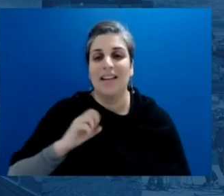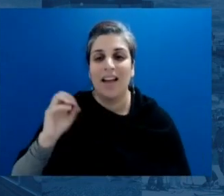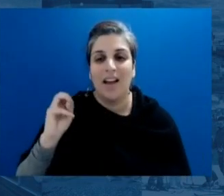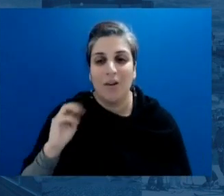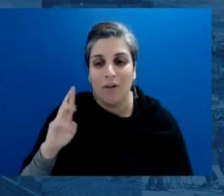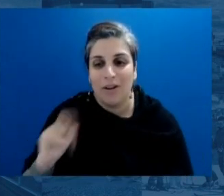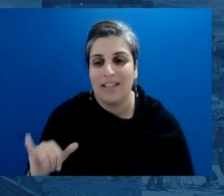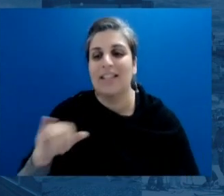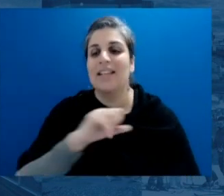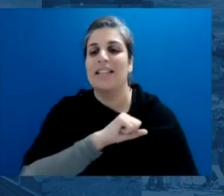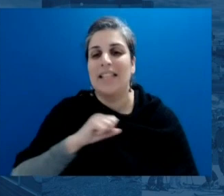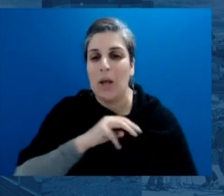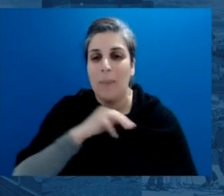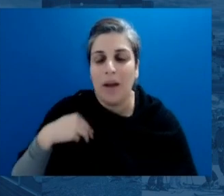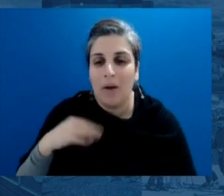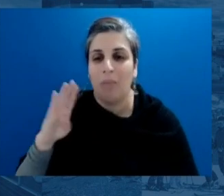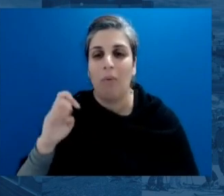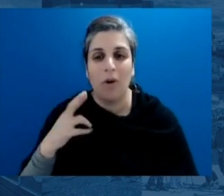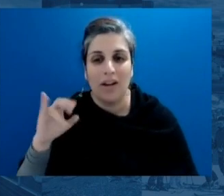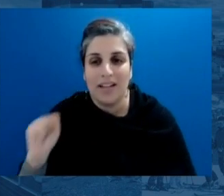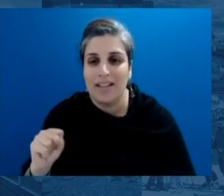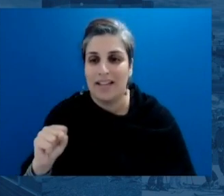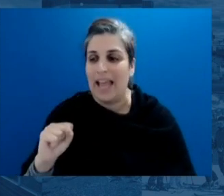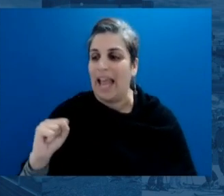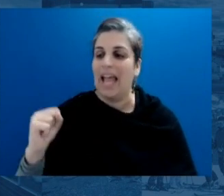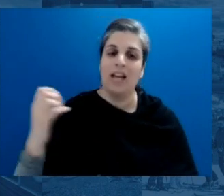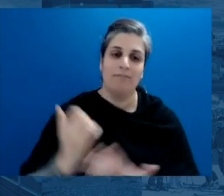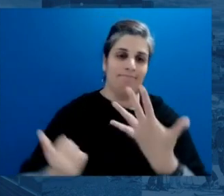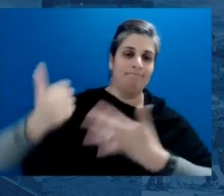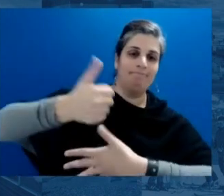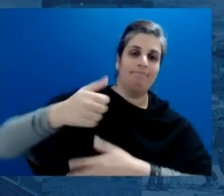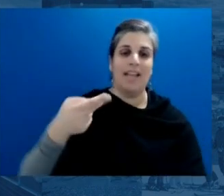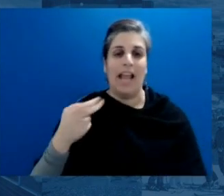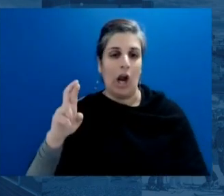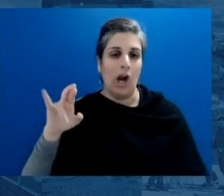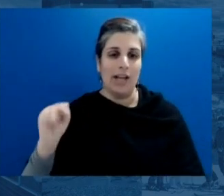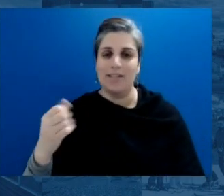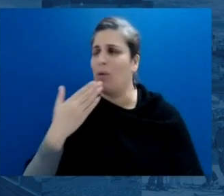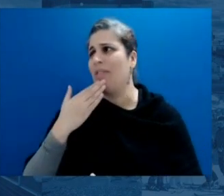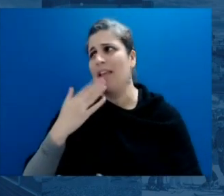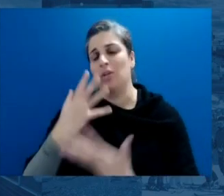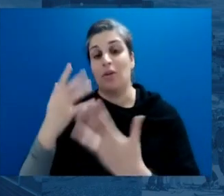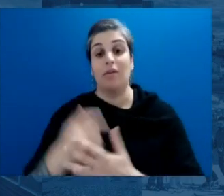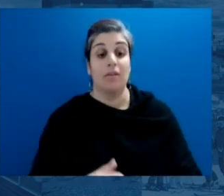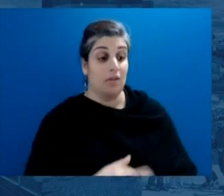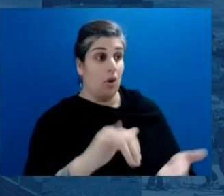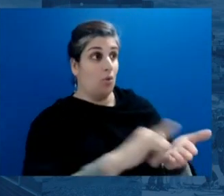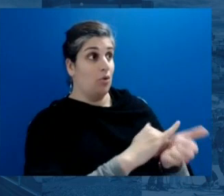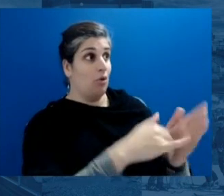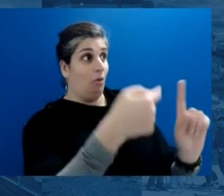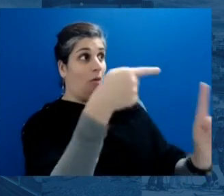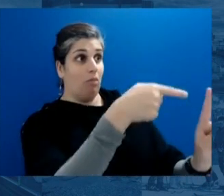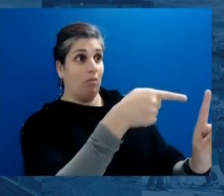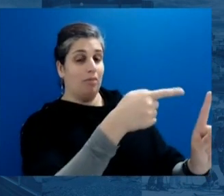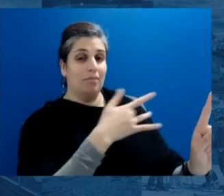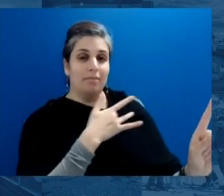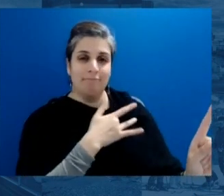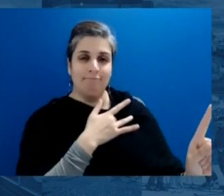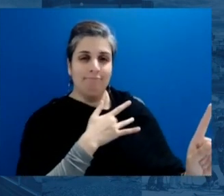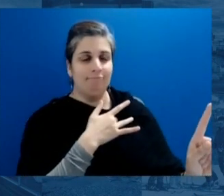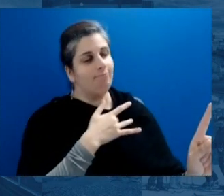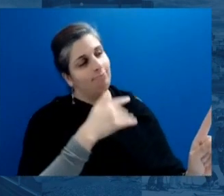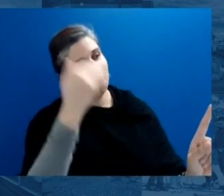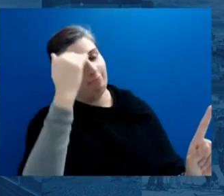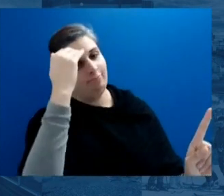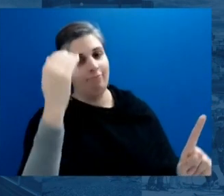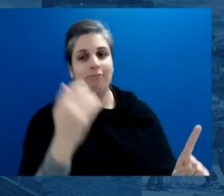Boris and Superintendent Harris, so thank you so much. New York is known for being in the vanguard with regard